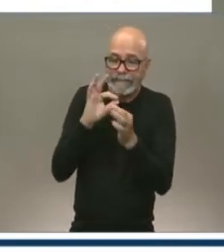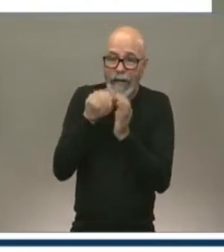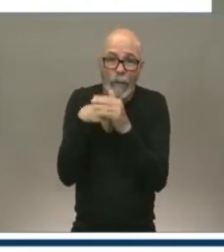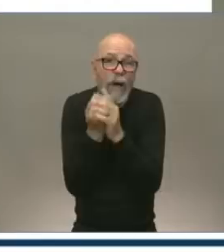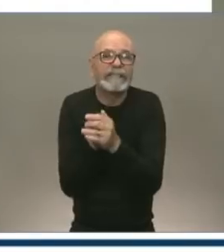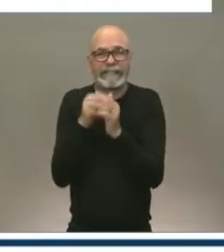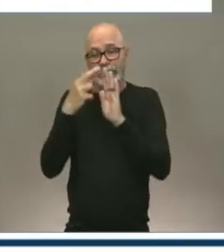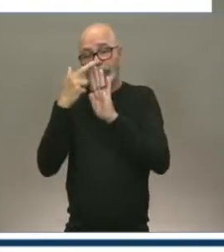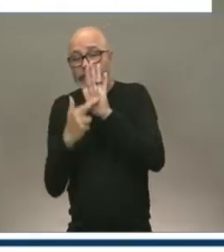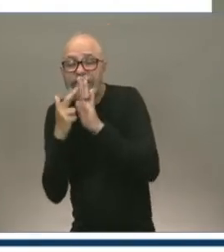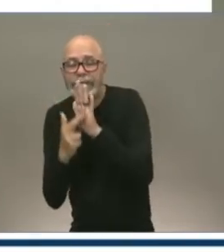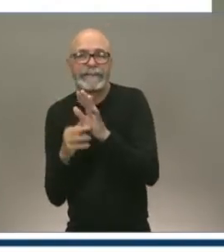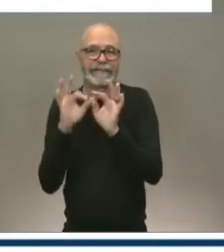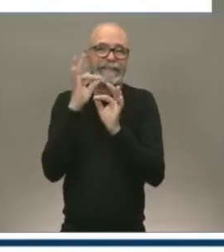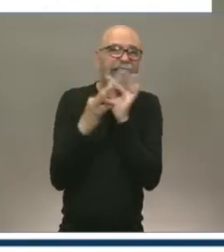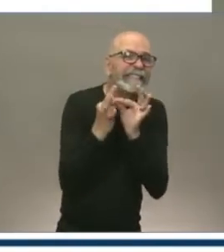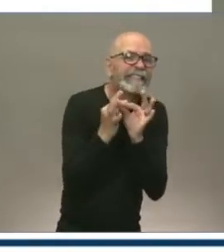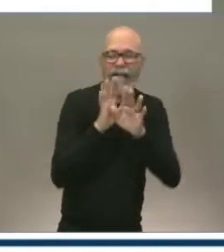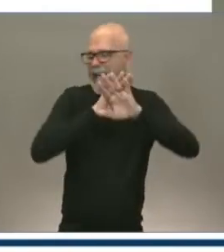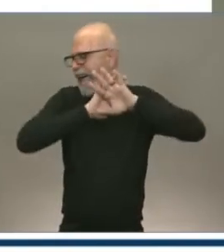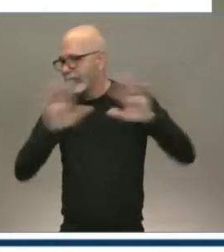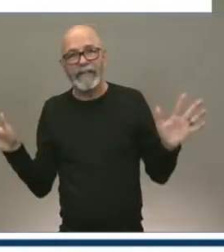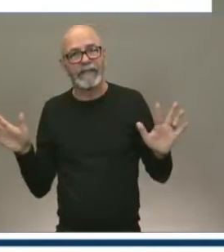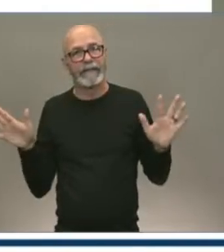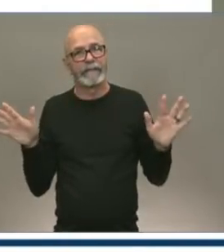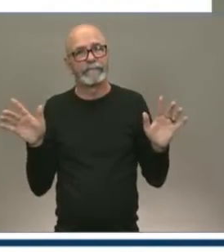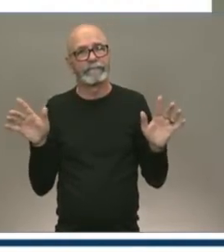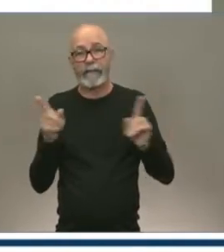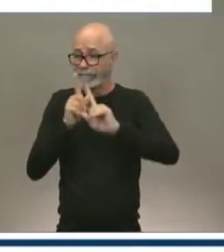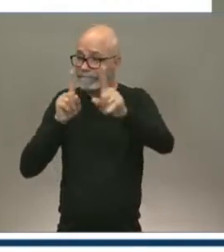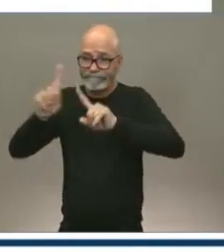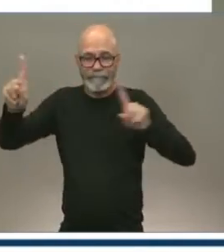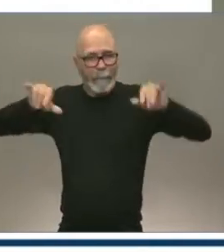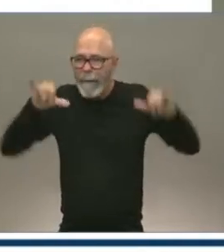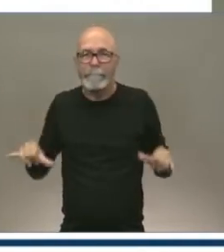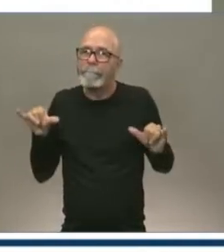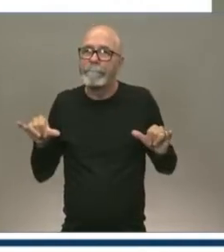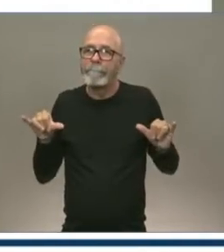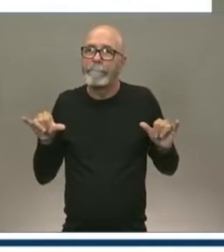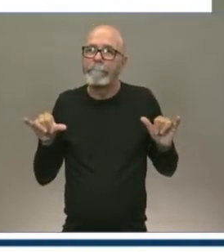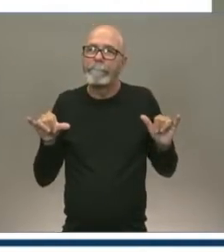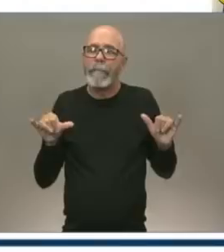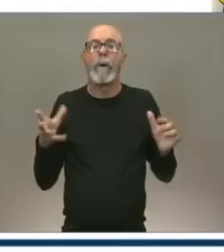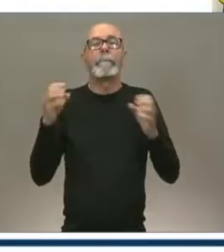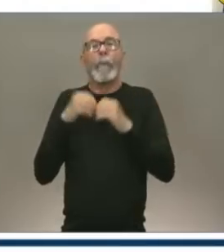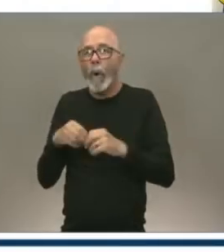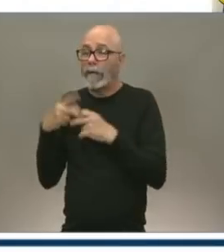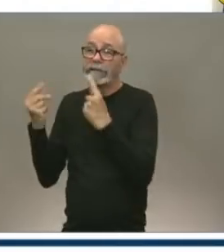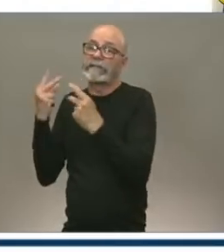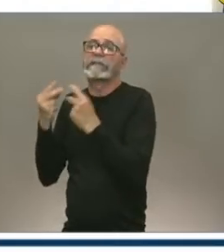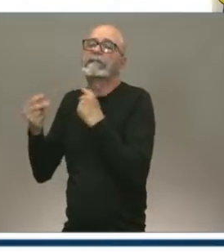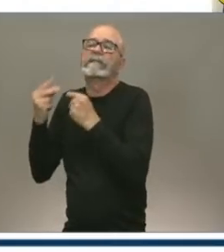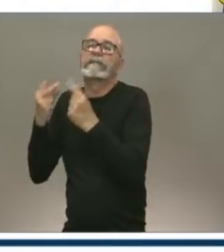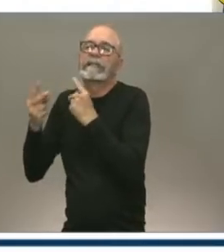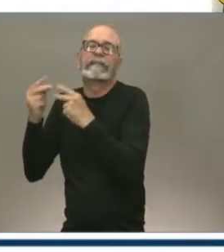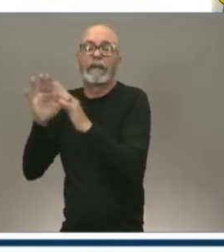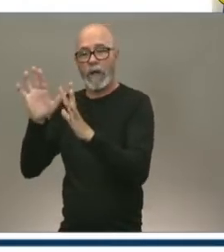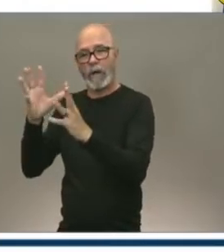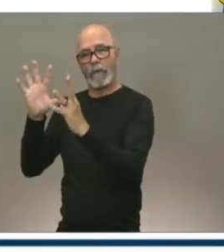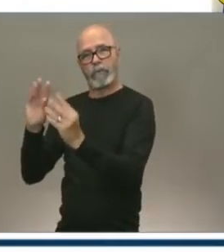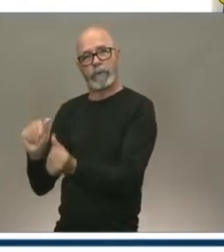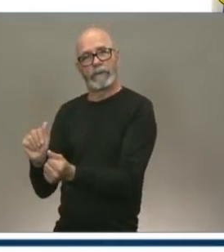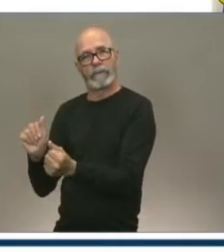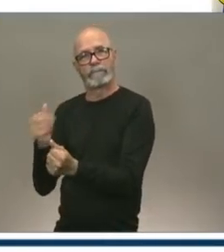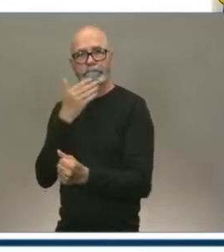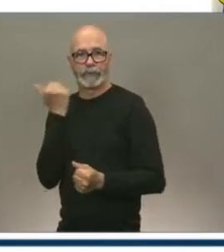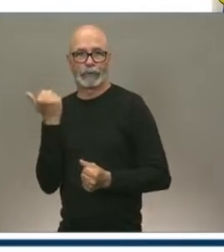build population immunity with vaccine over the next couple of months. Chrissy. We'll now take one question and one follow-up in the time that we